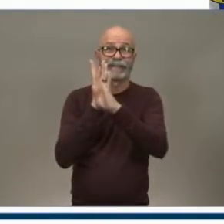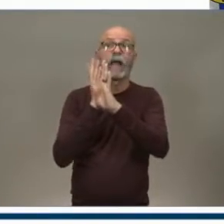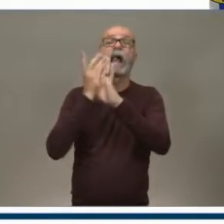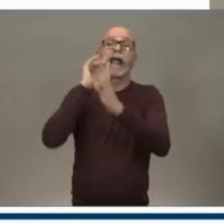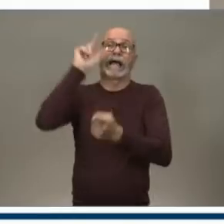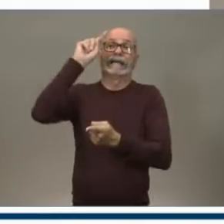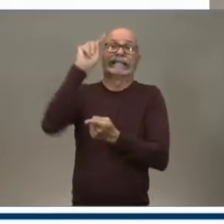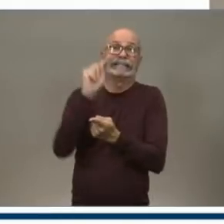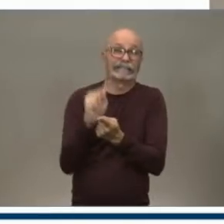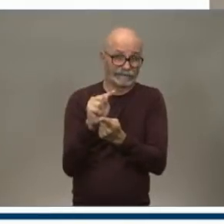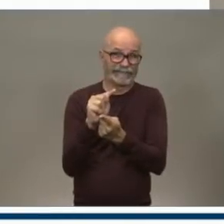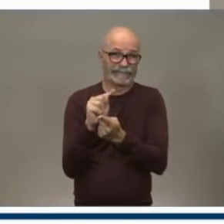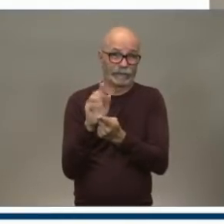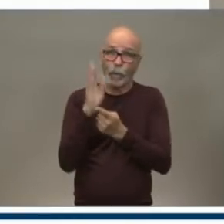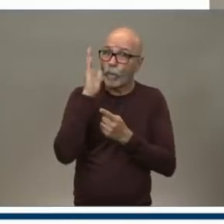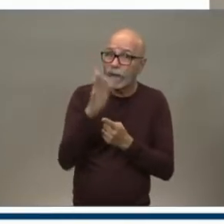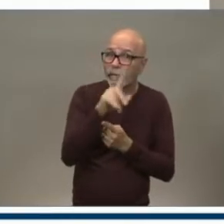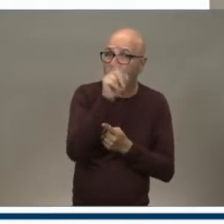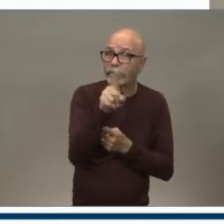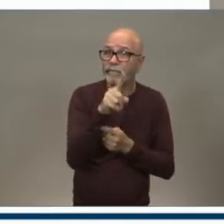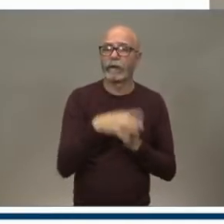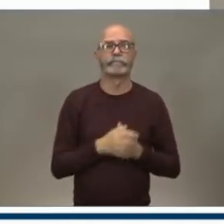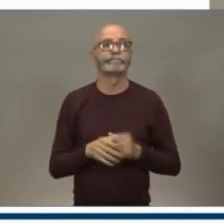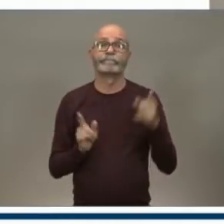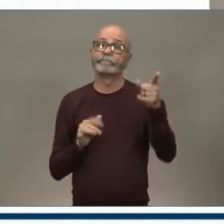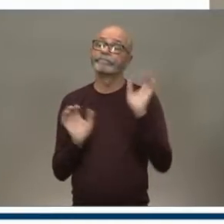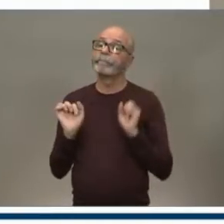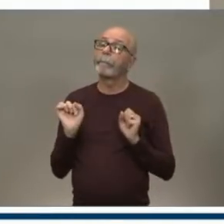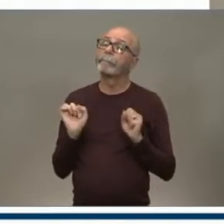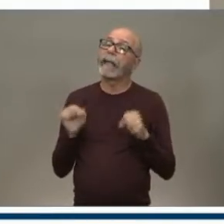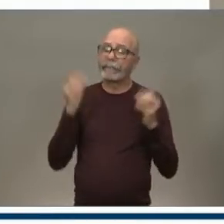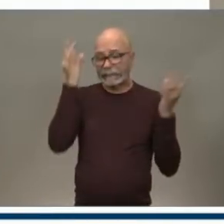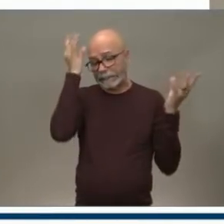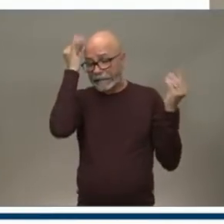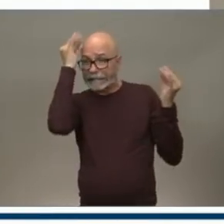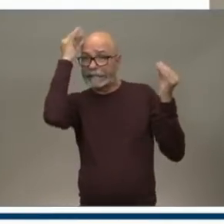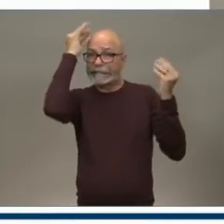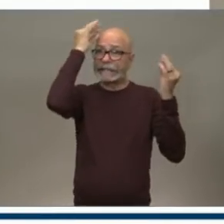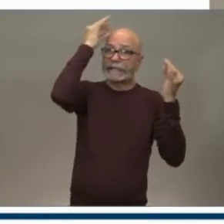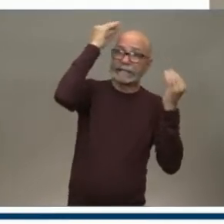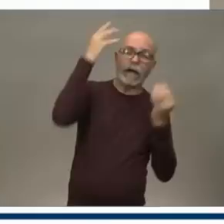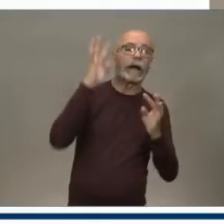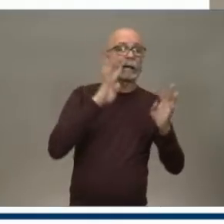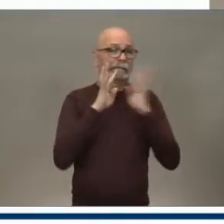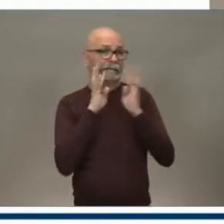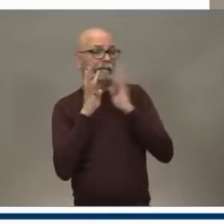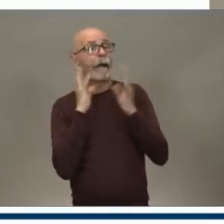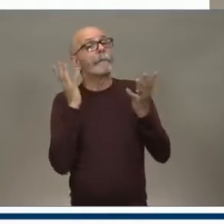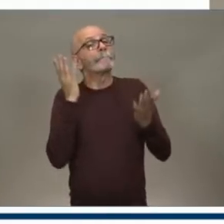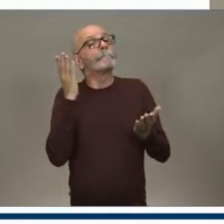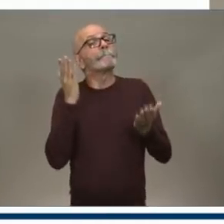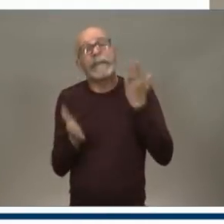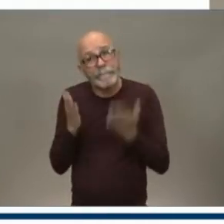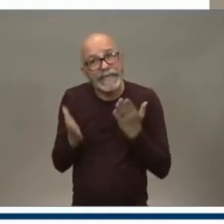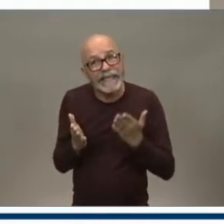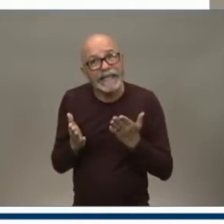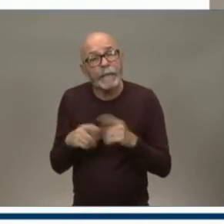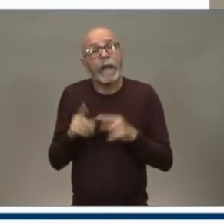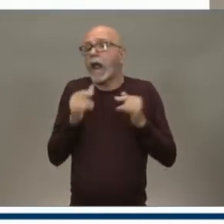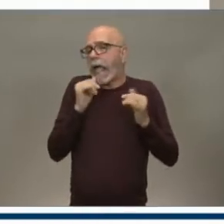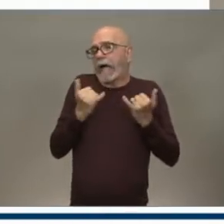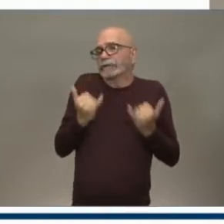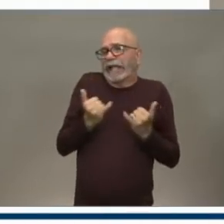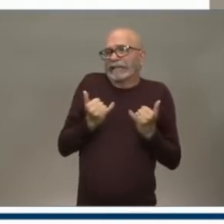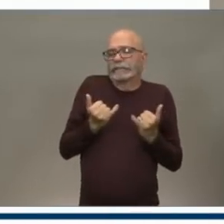we're in discussion about that, and what do we actually do today? It's really appealing to people to step up their game, do the right thing. We're